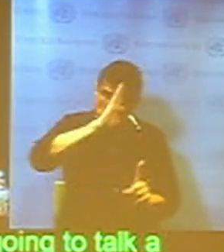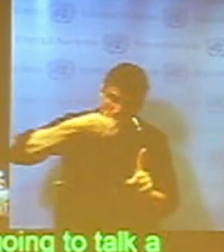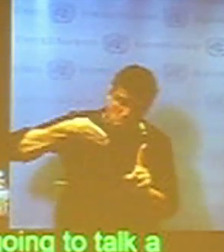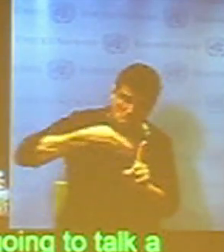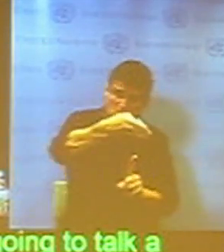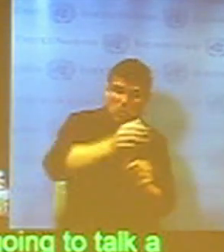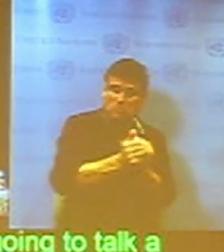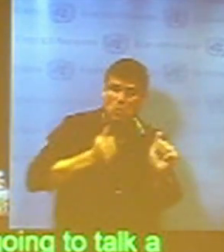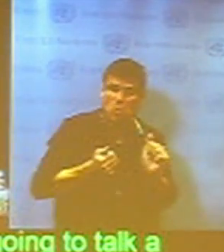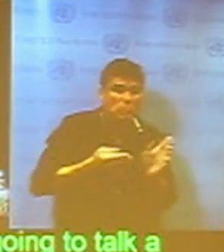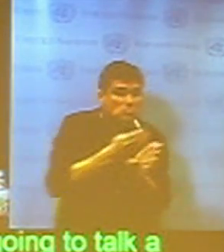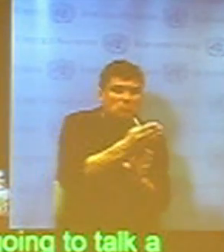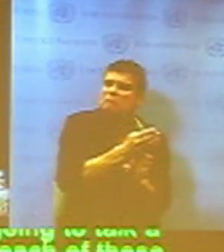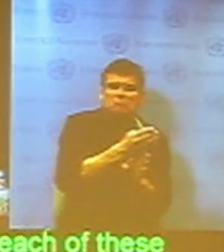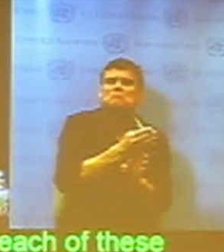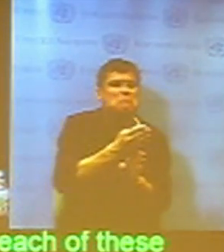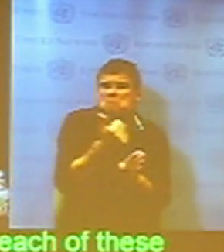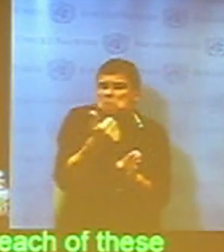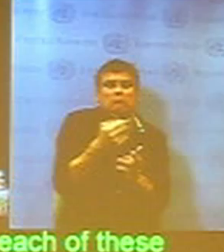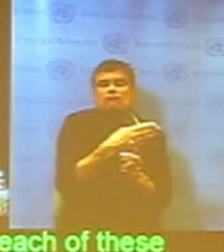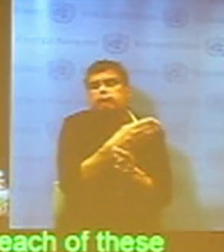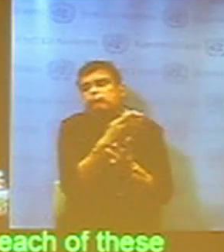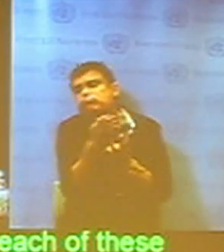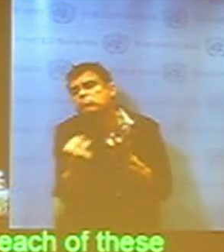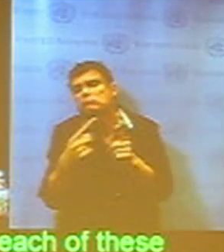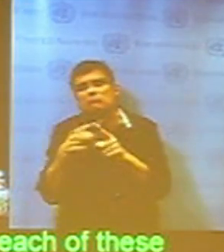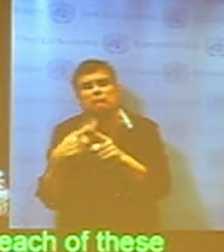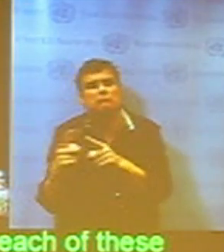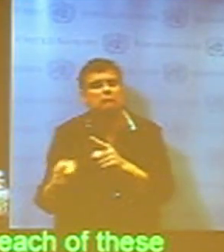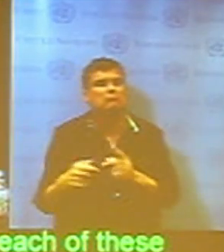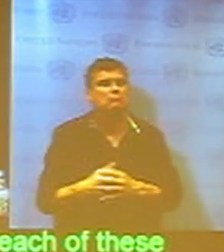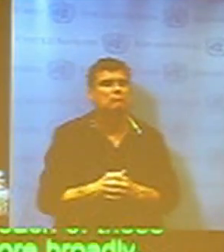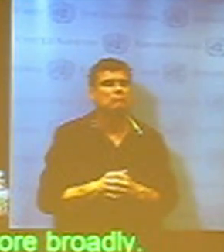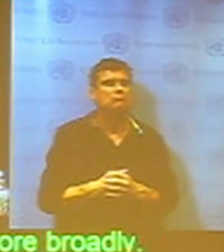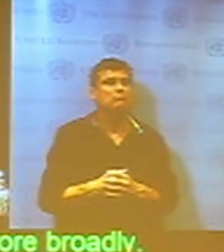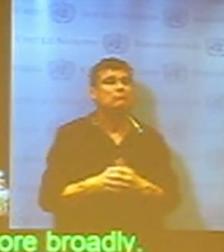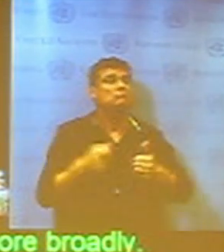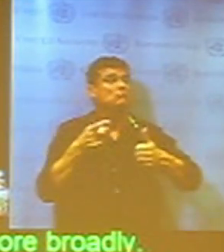So reaching out to those who will benefit from these programs is something that